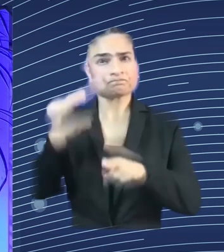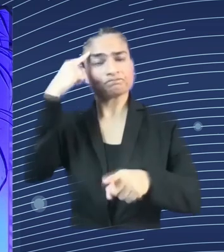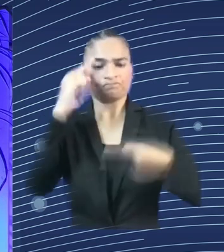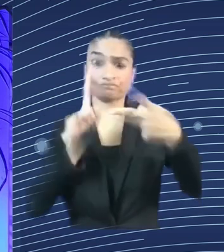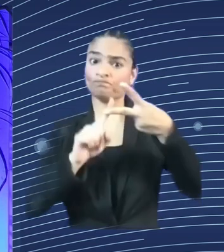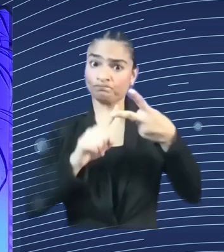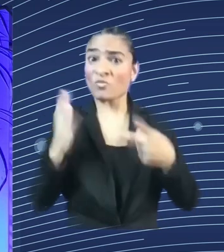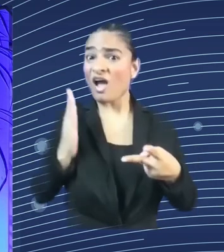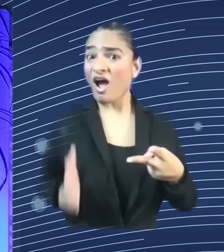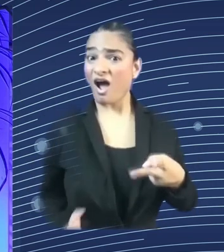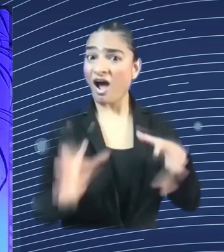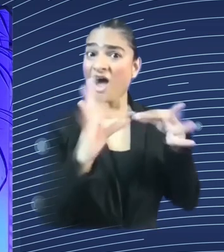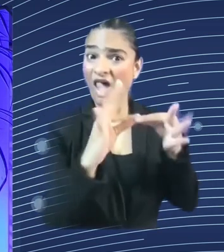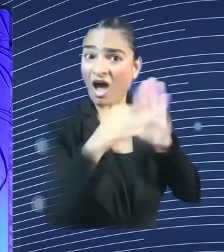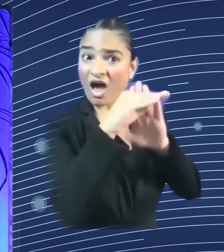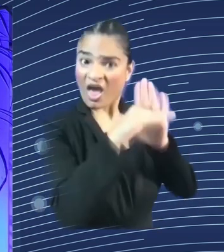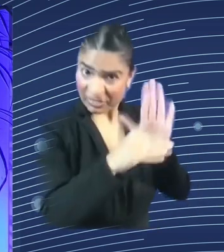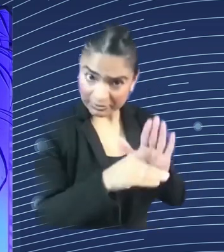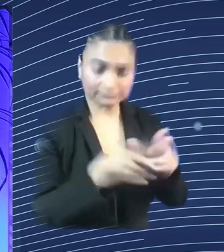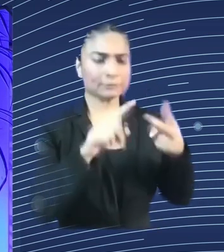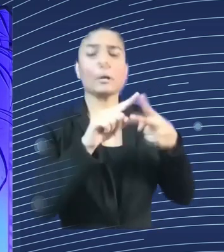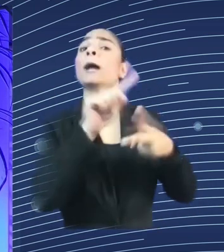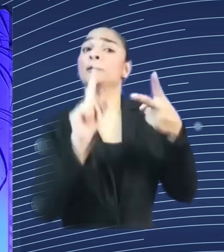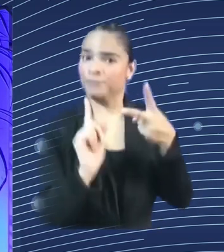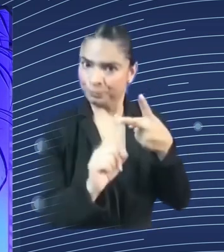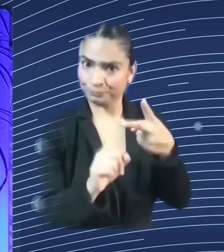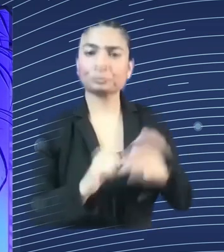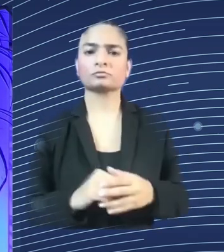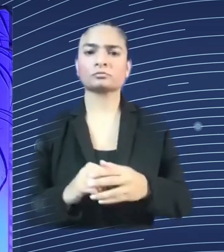idea of the social economy, here's a short video.